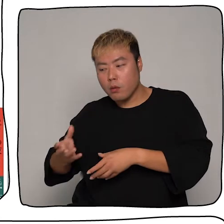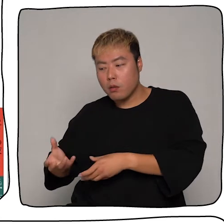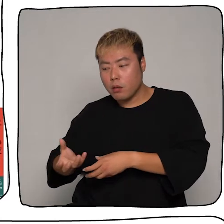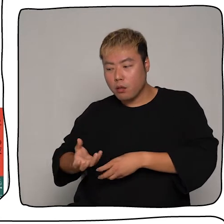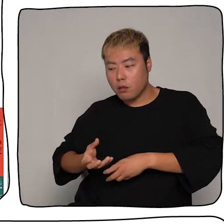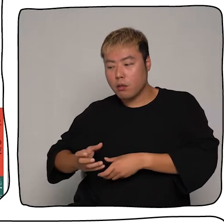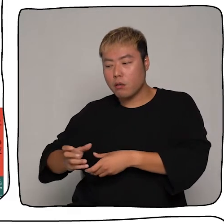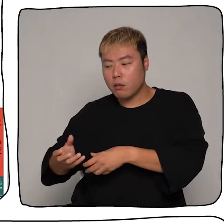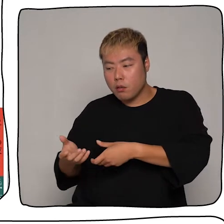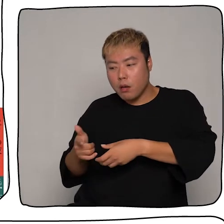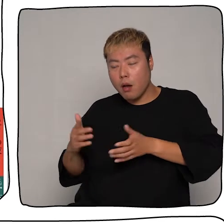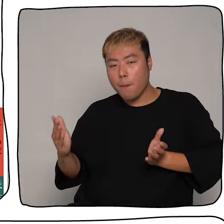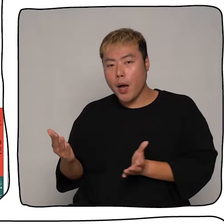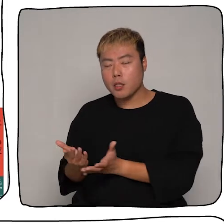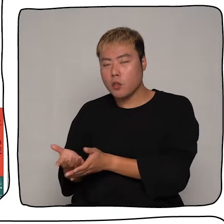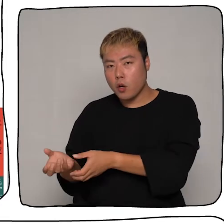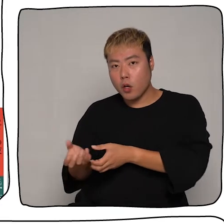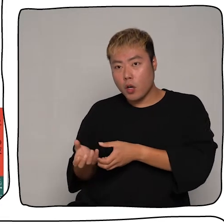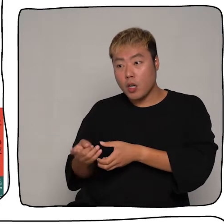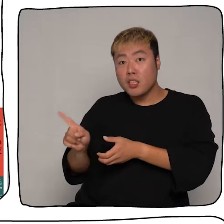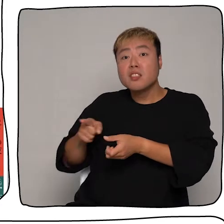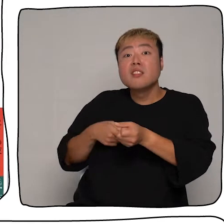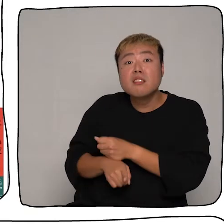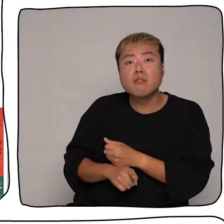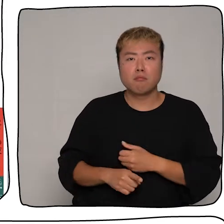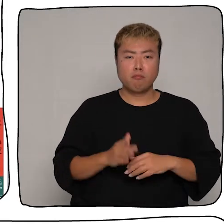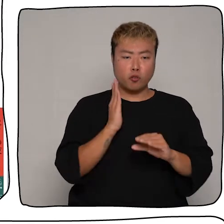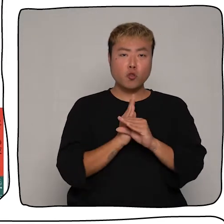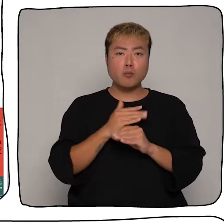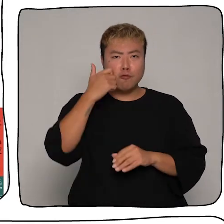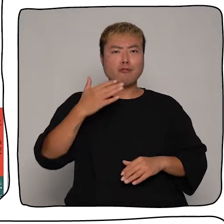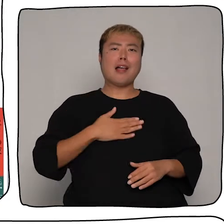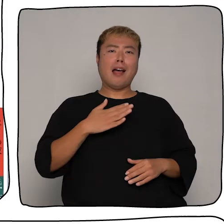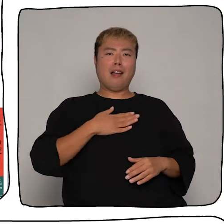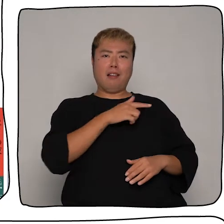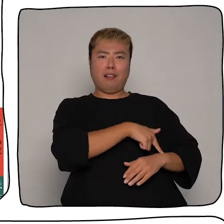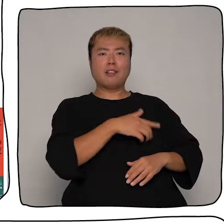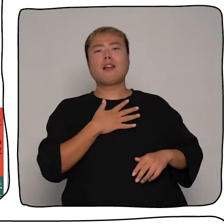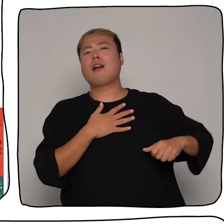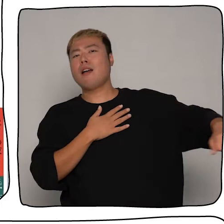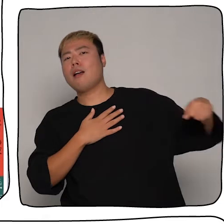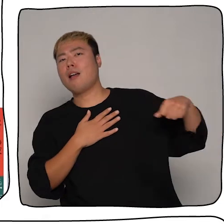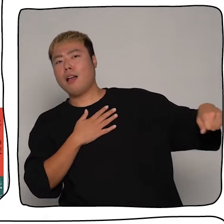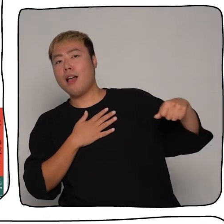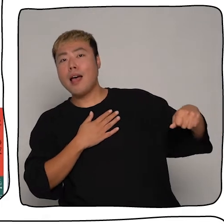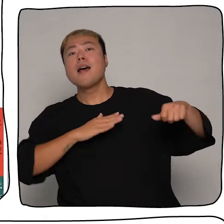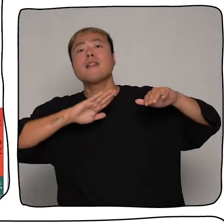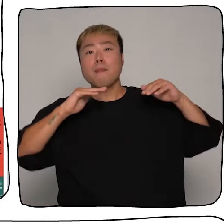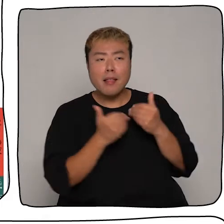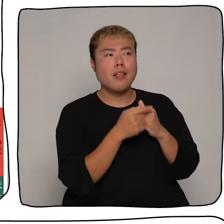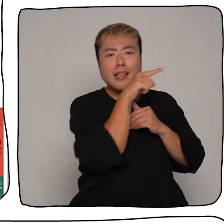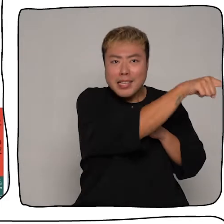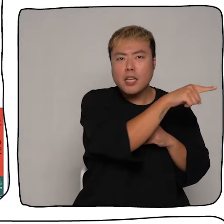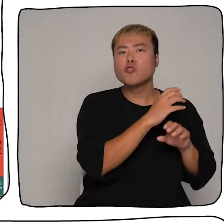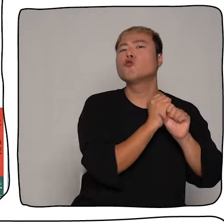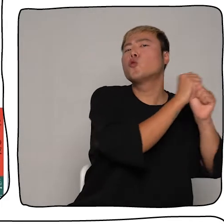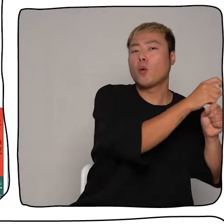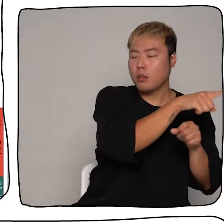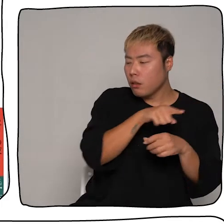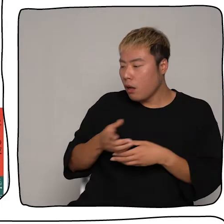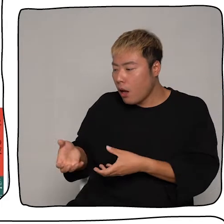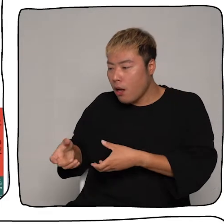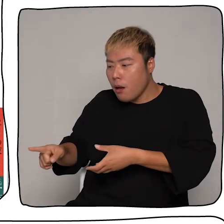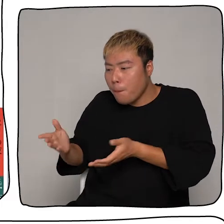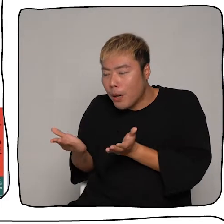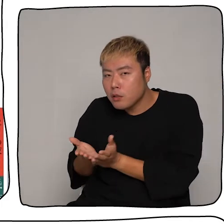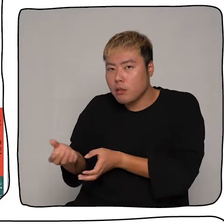regarded as active and the trainer's preparing my arm as passive. In this way, a